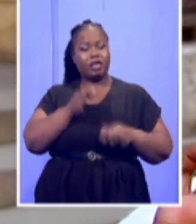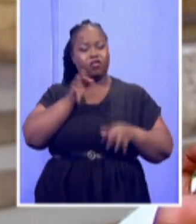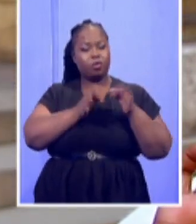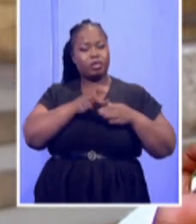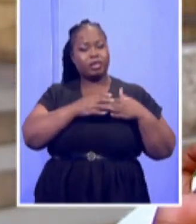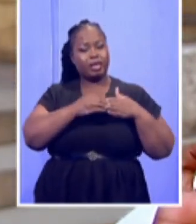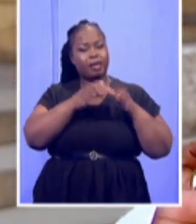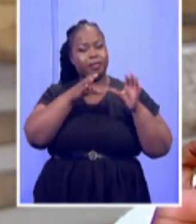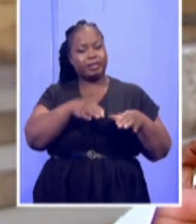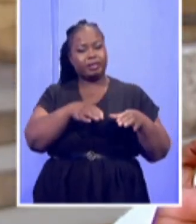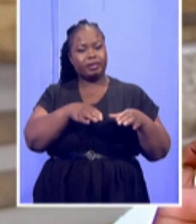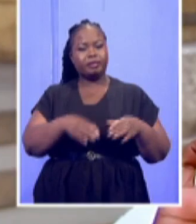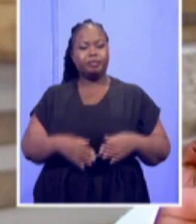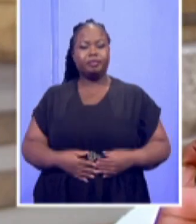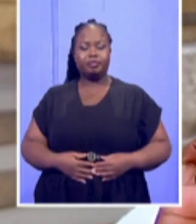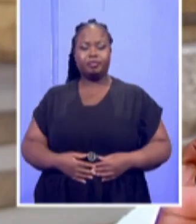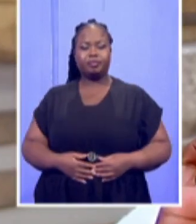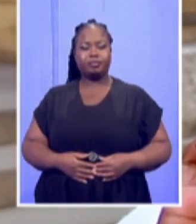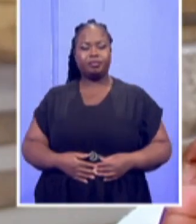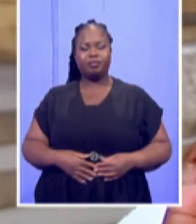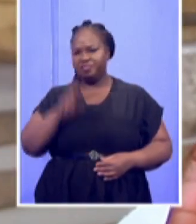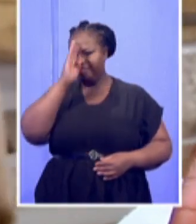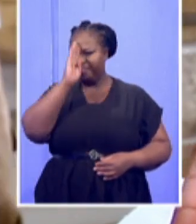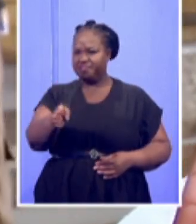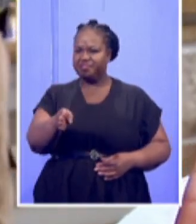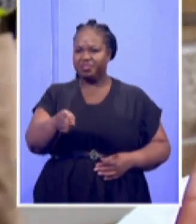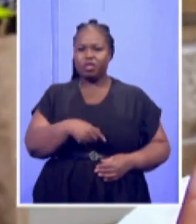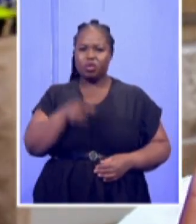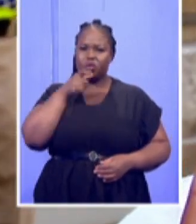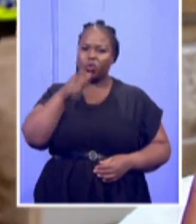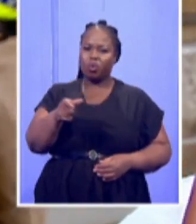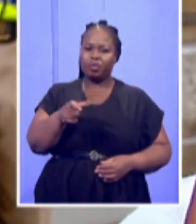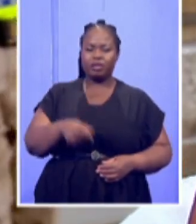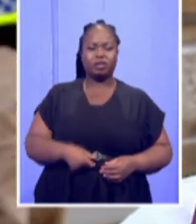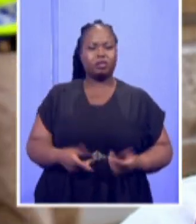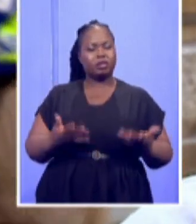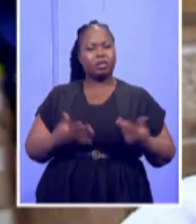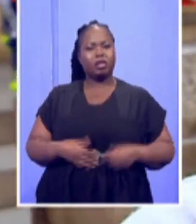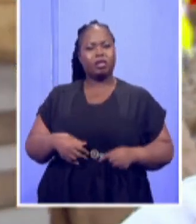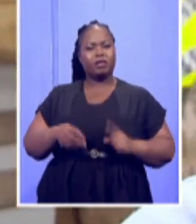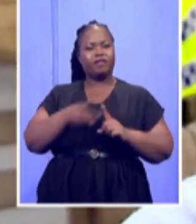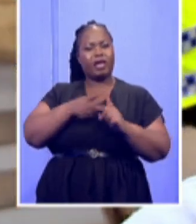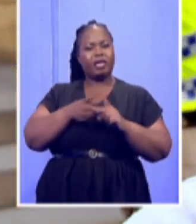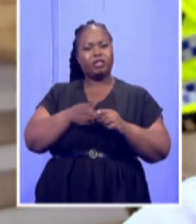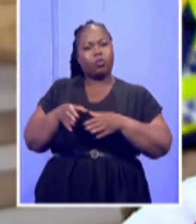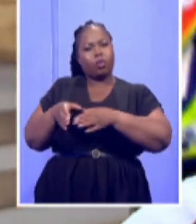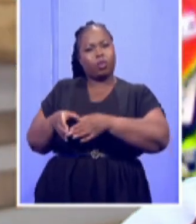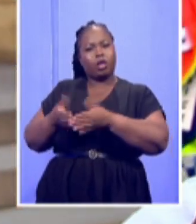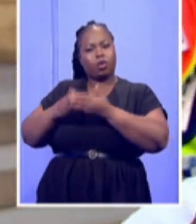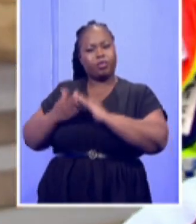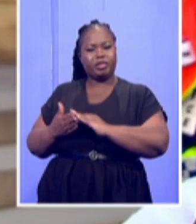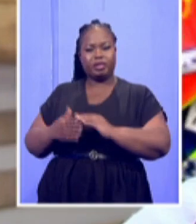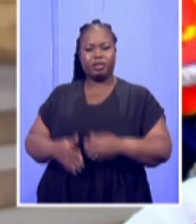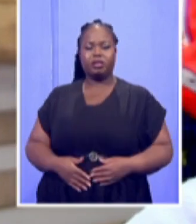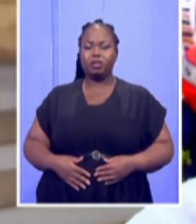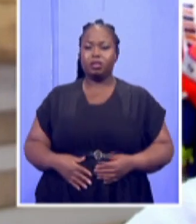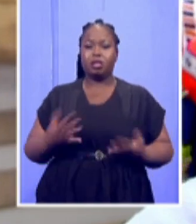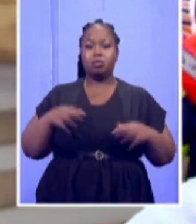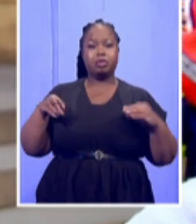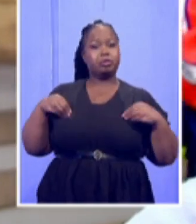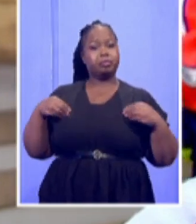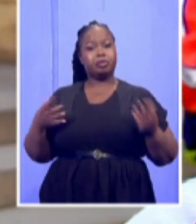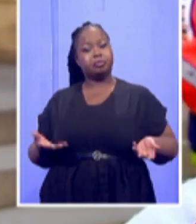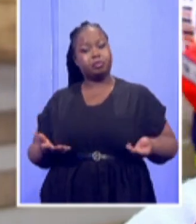party blatantly and openly romanticizes violence towards minority communities, it's condoned and it's